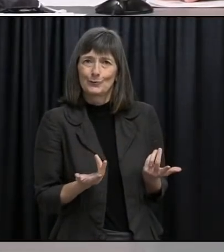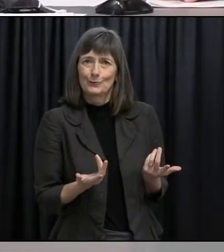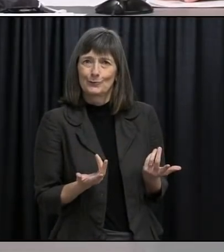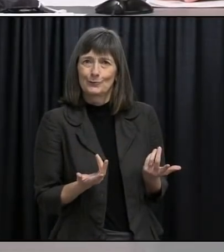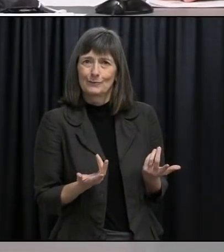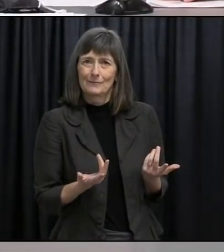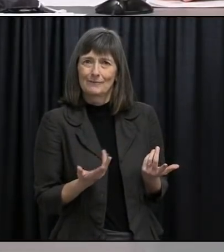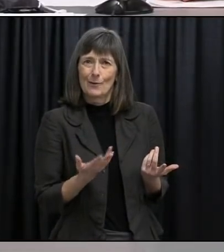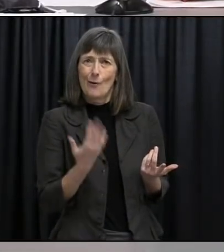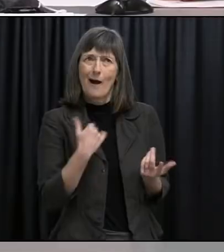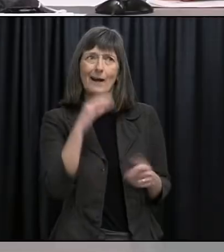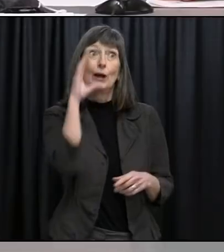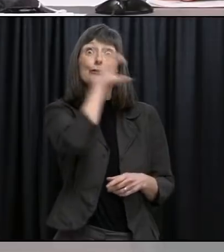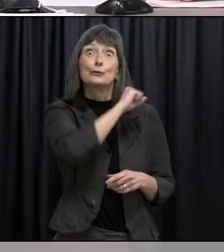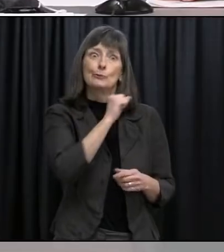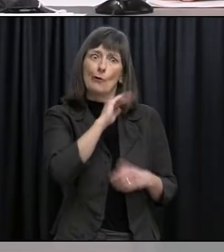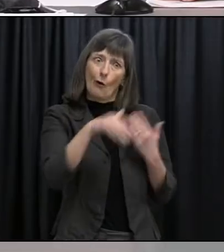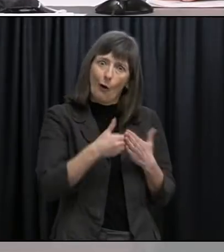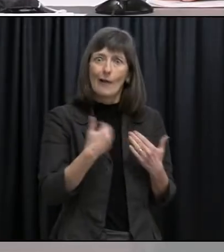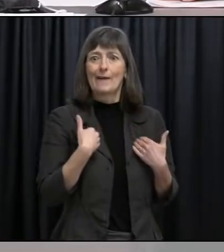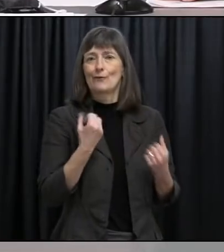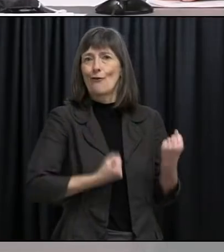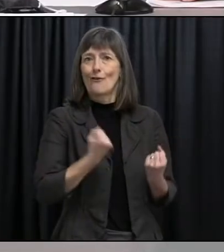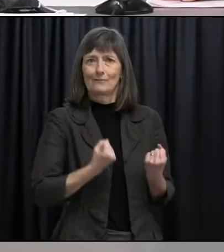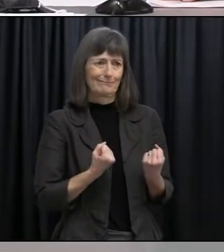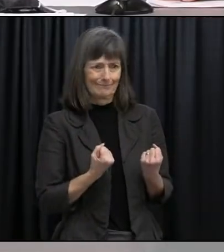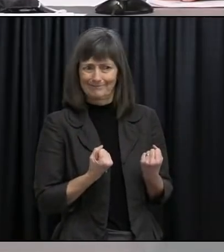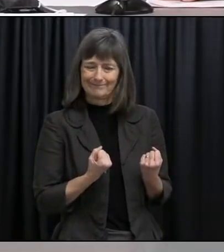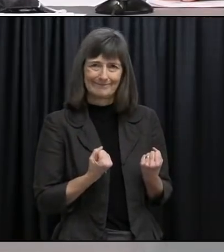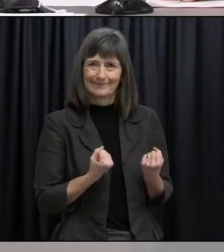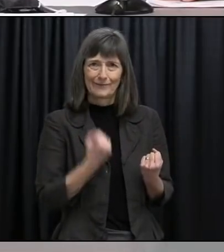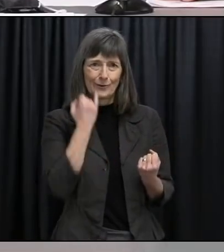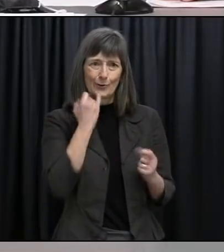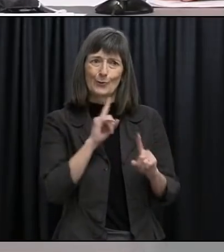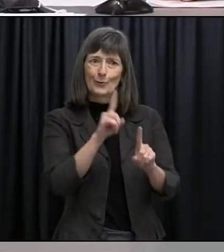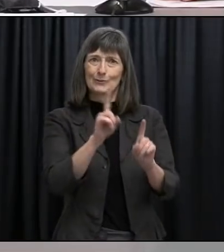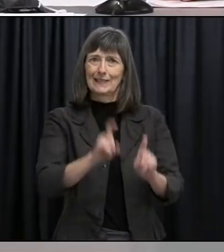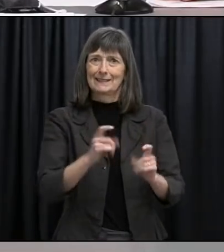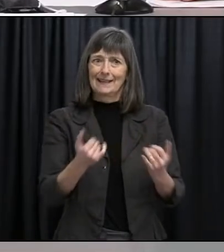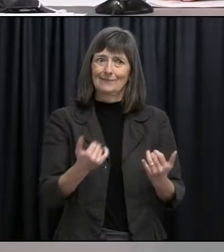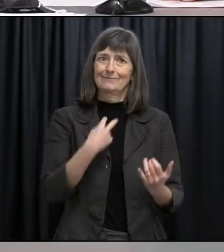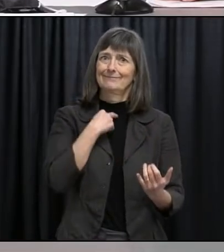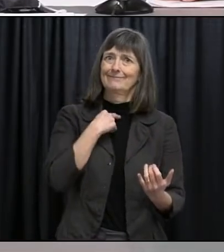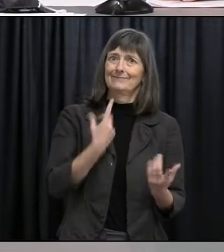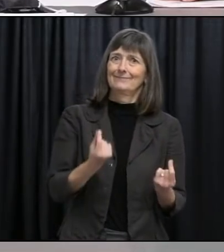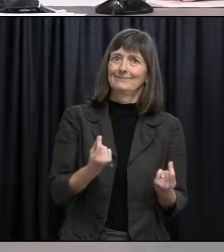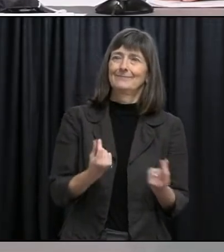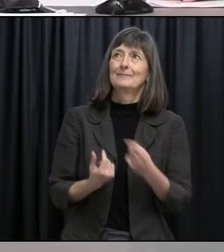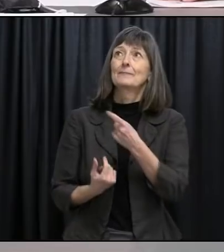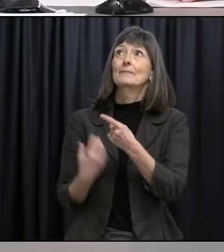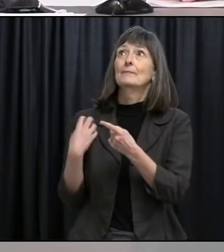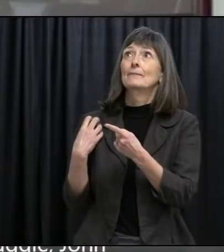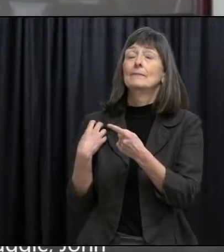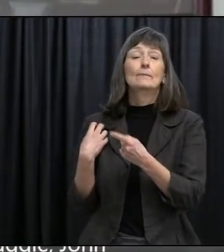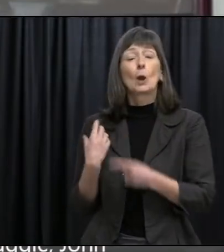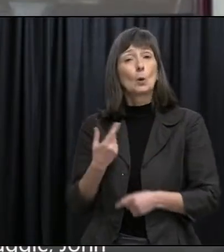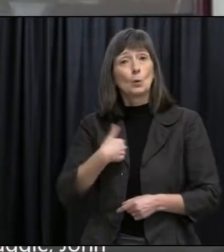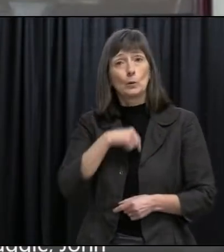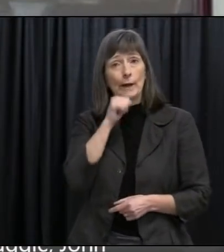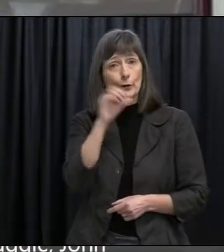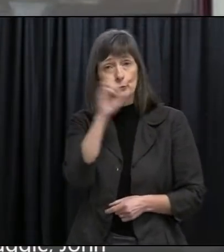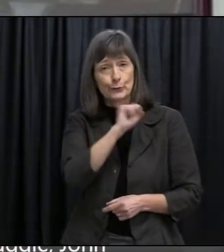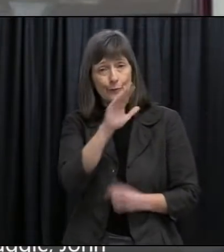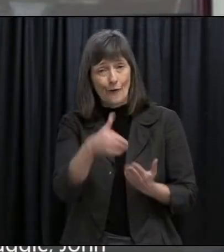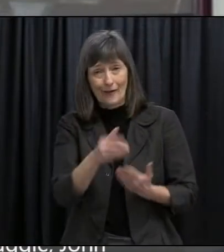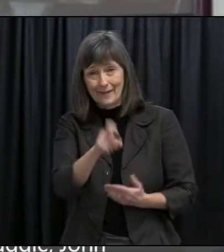assumption made that everyone would need to have access to a vehicle in order to get tested? That wasn't the assumption, Peter. If you